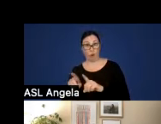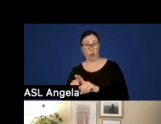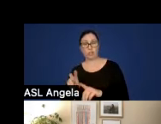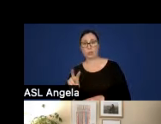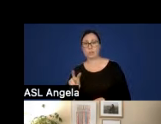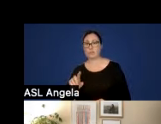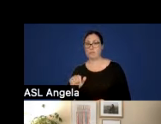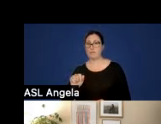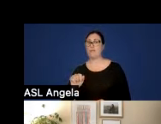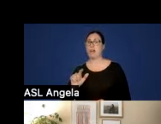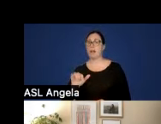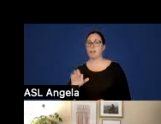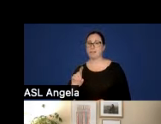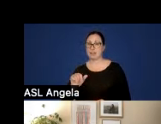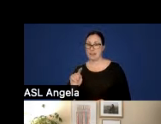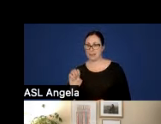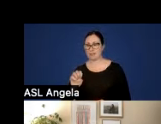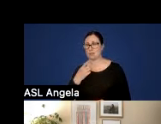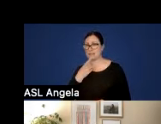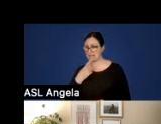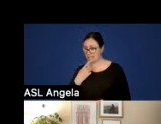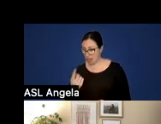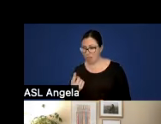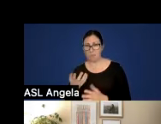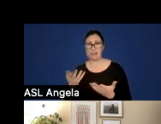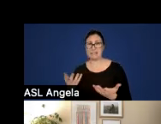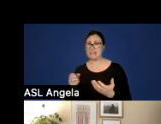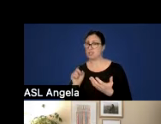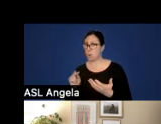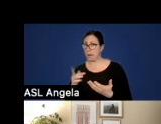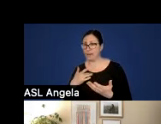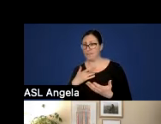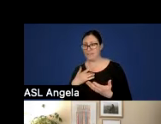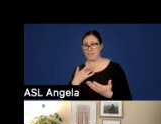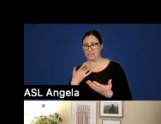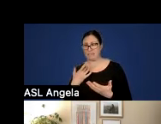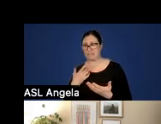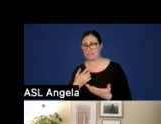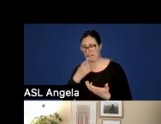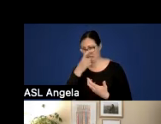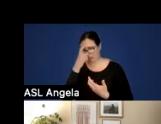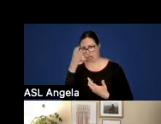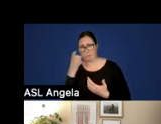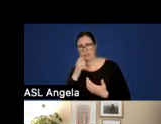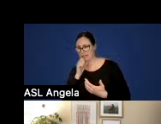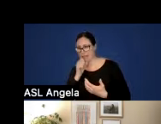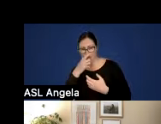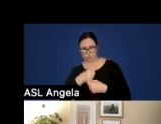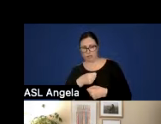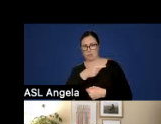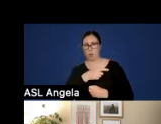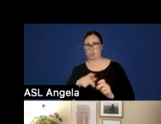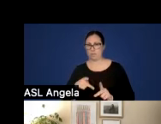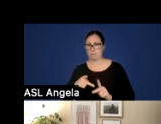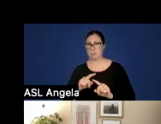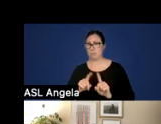it's okay to feel violated by this person being in your home. It's okay to not trust them, but we need to